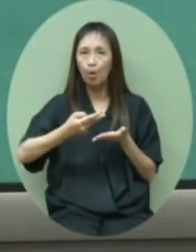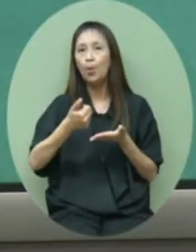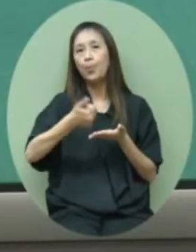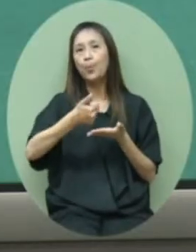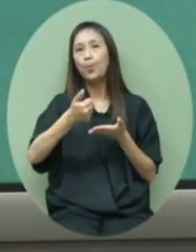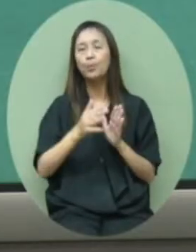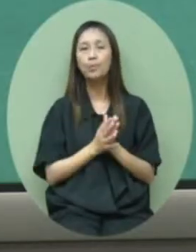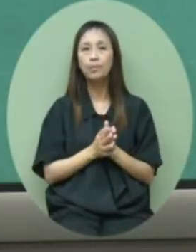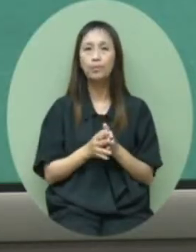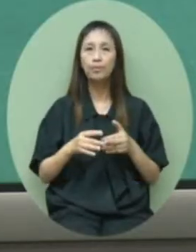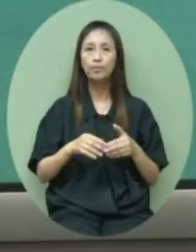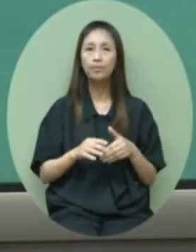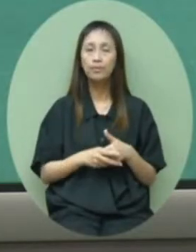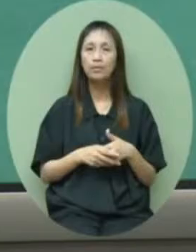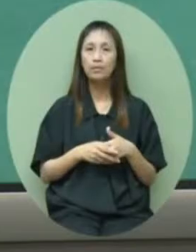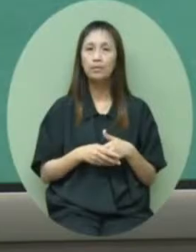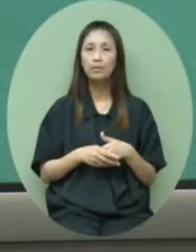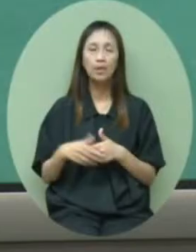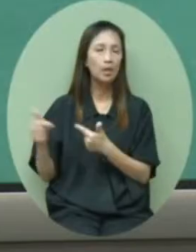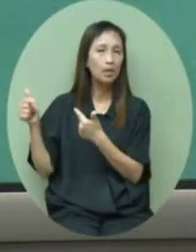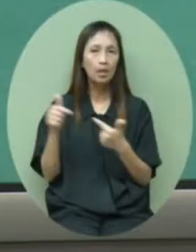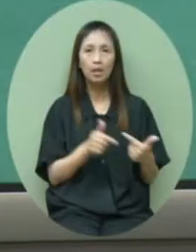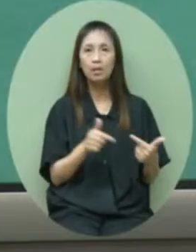Experience suggests that